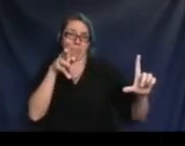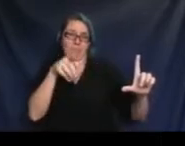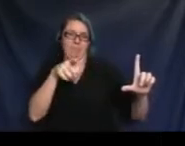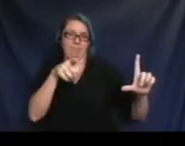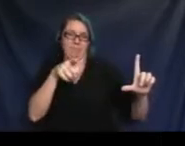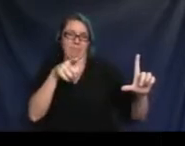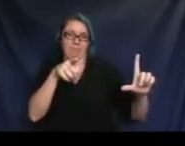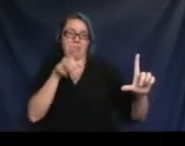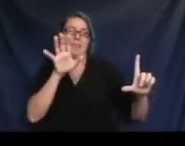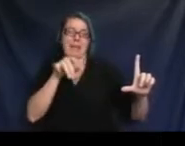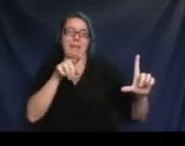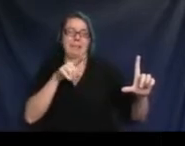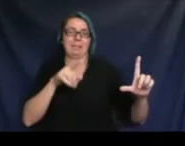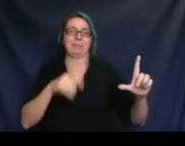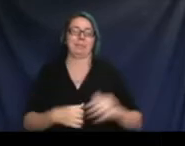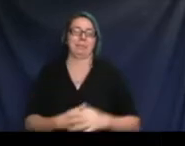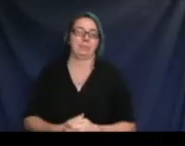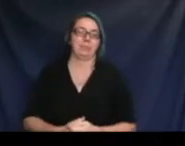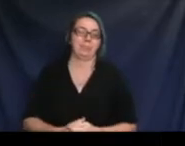Nope, yeah.